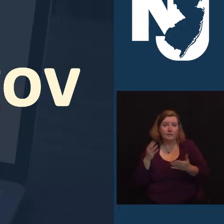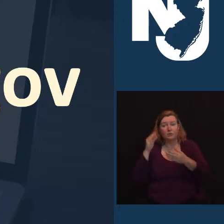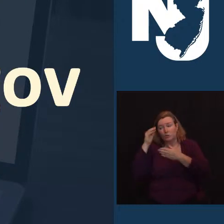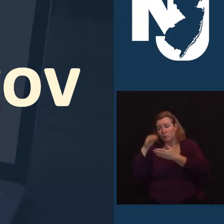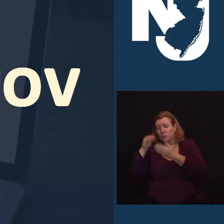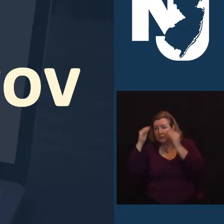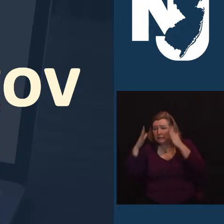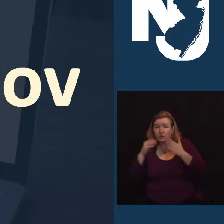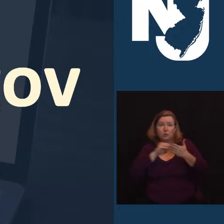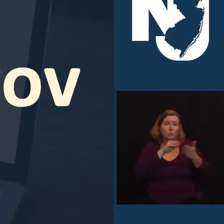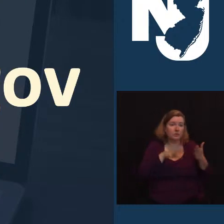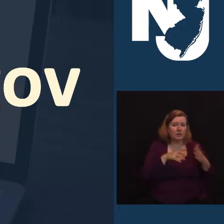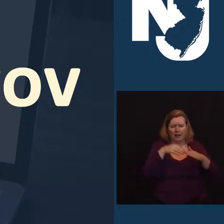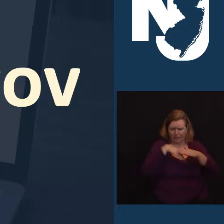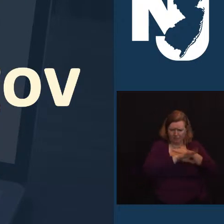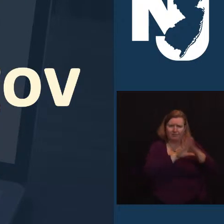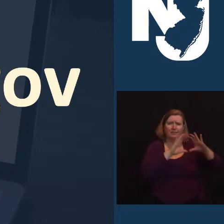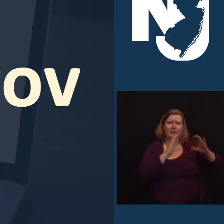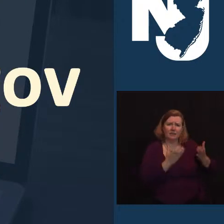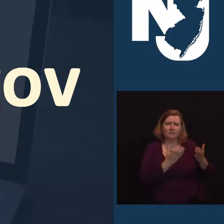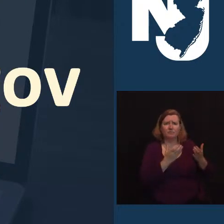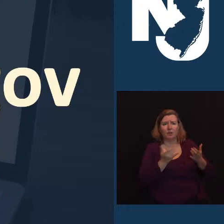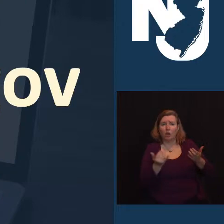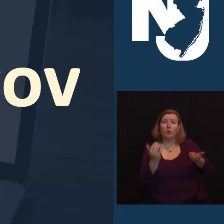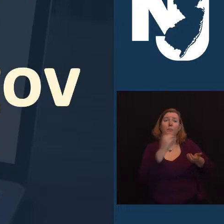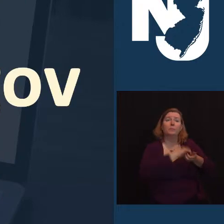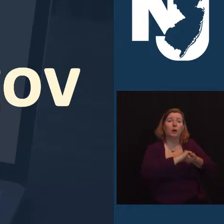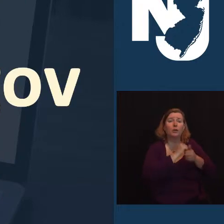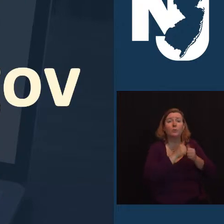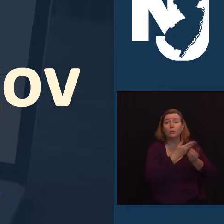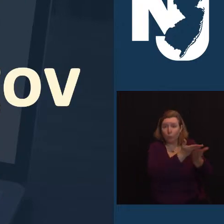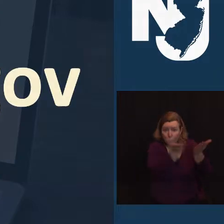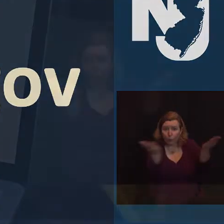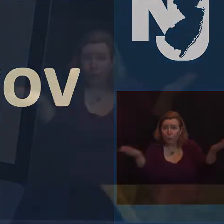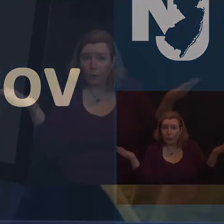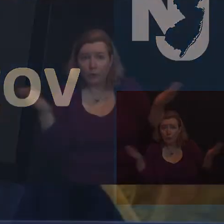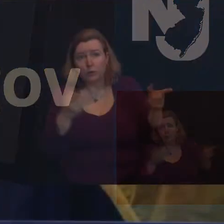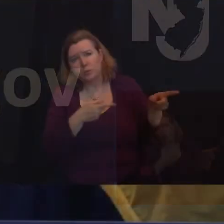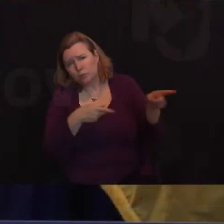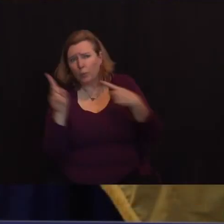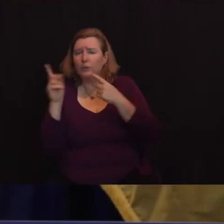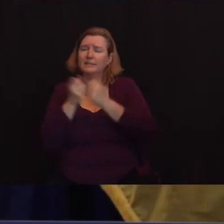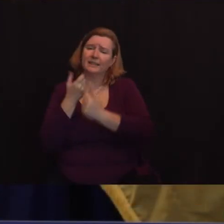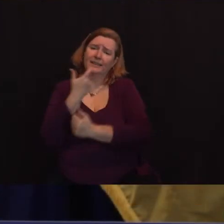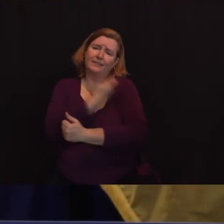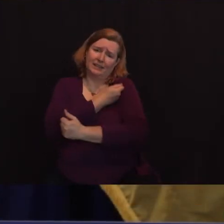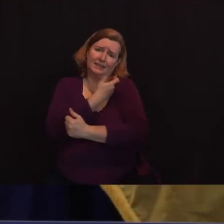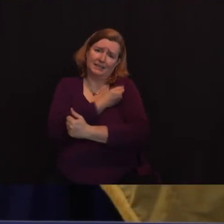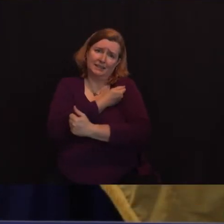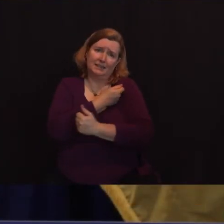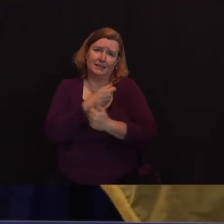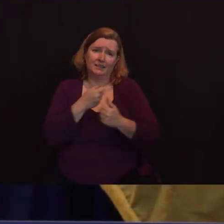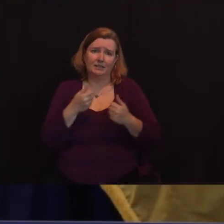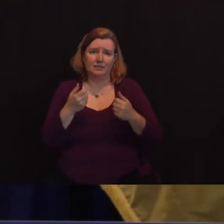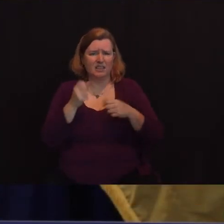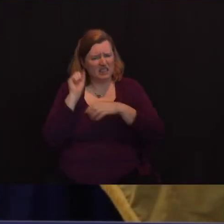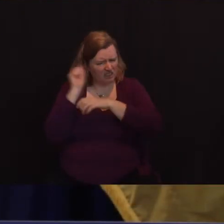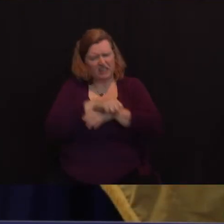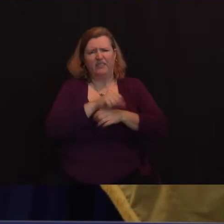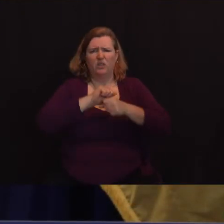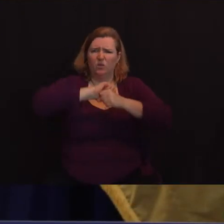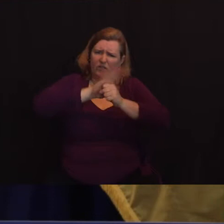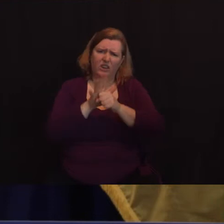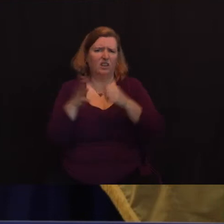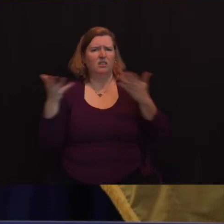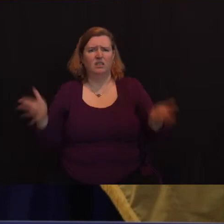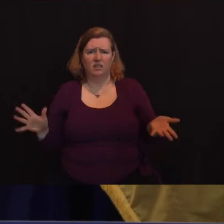or partnerships with the millions of you to get vaccinated and defeat this virus. It's taken all of us together to come this